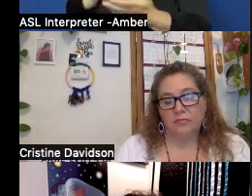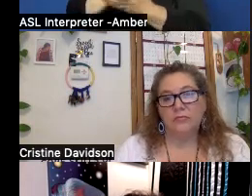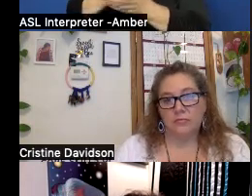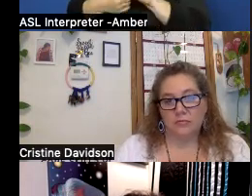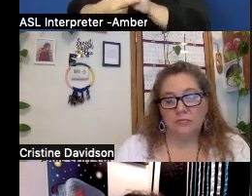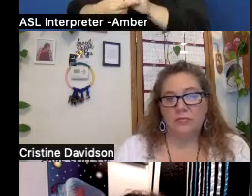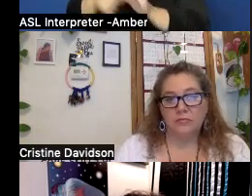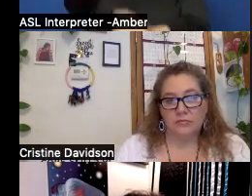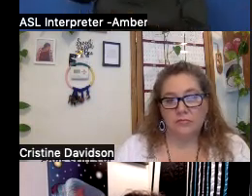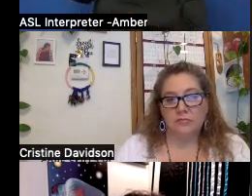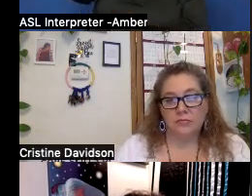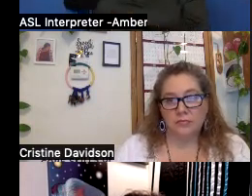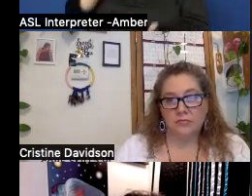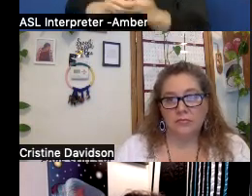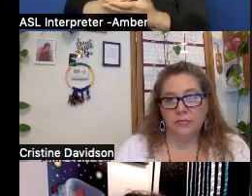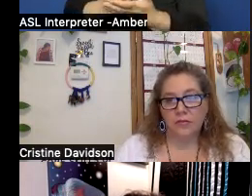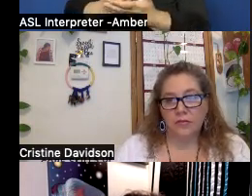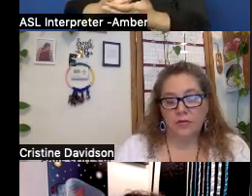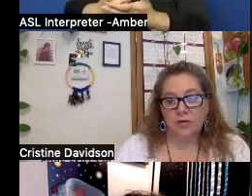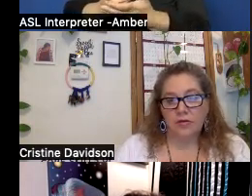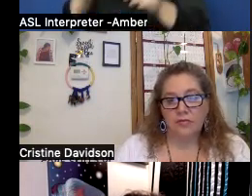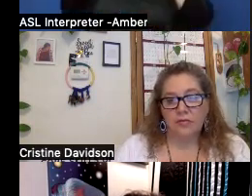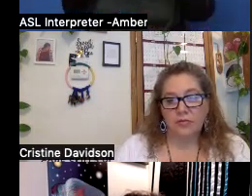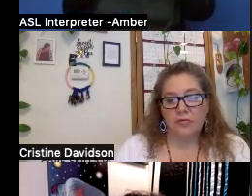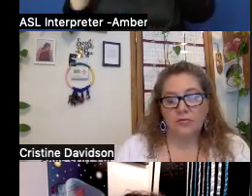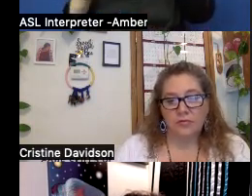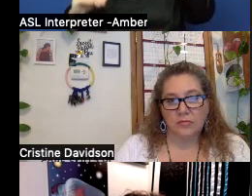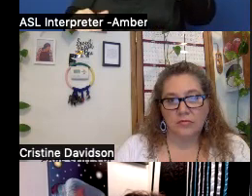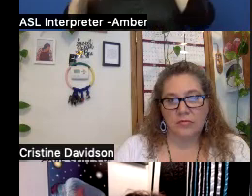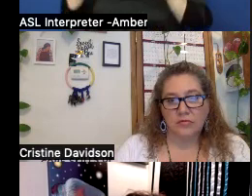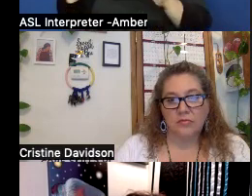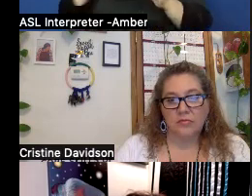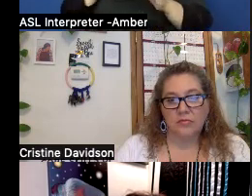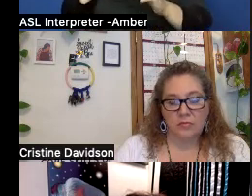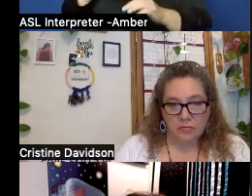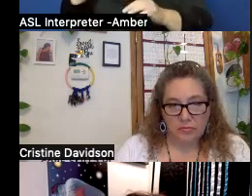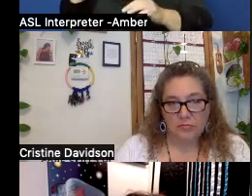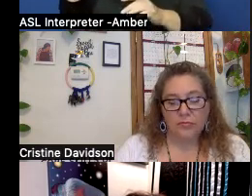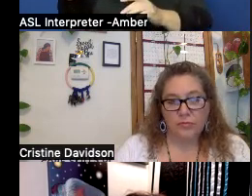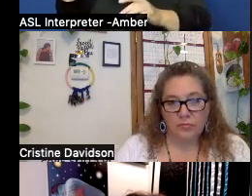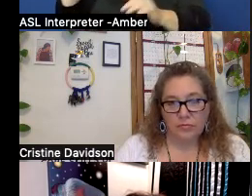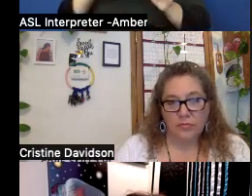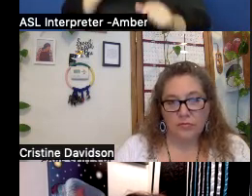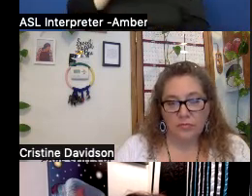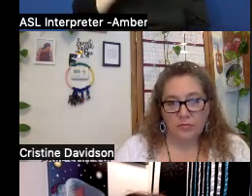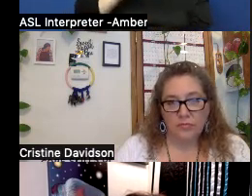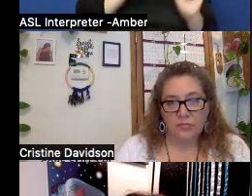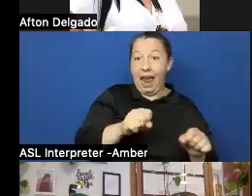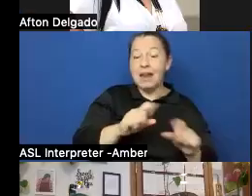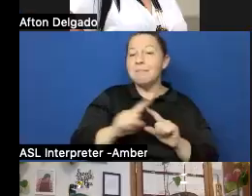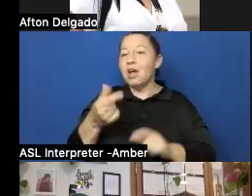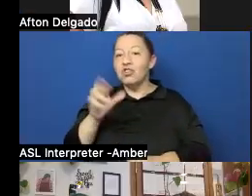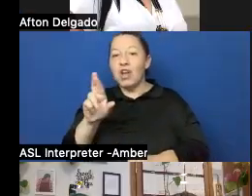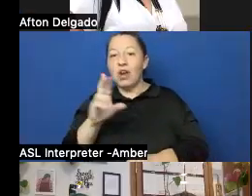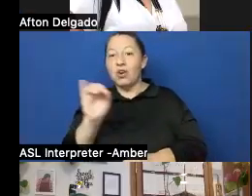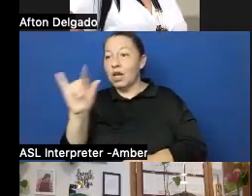like someone also said, gender is fluid and sexuality can be fluid, but gender and sexuality are not necessarily